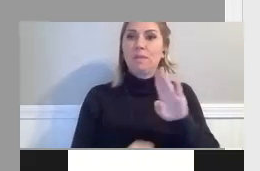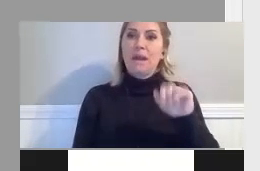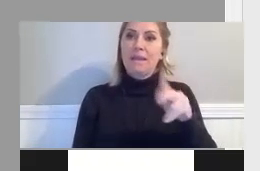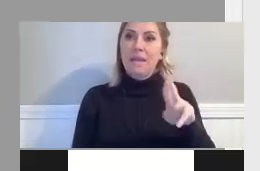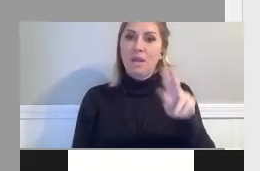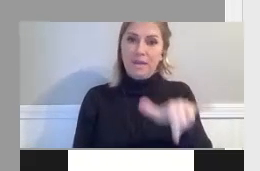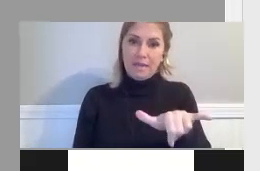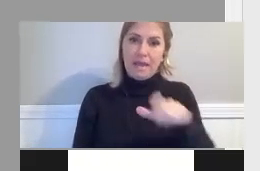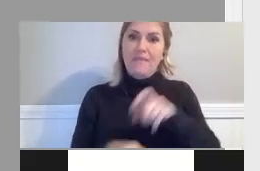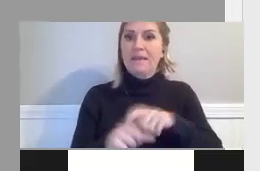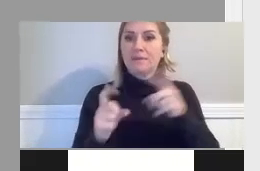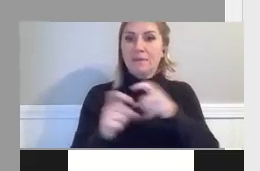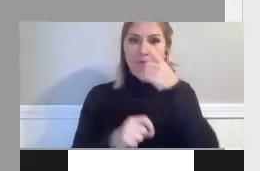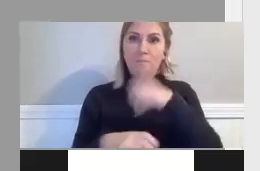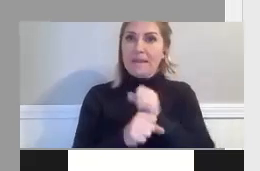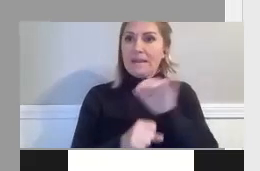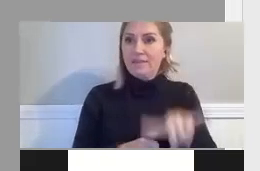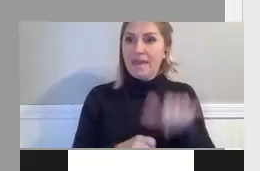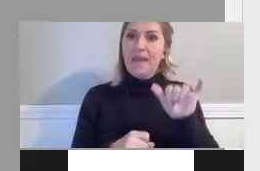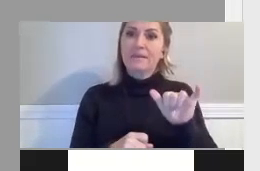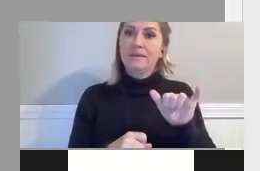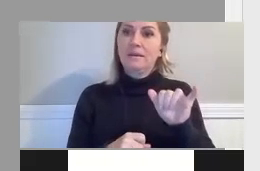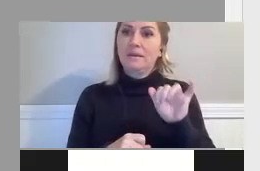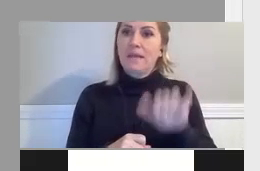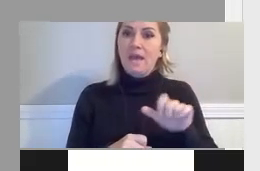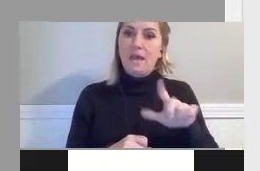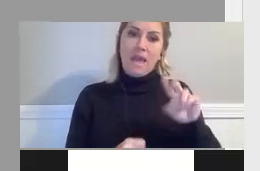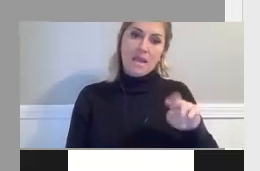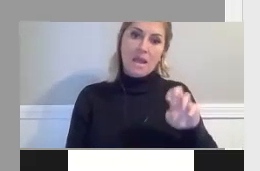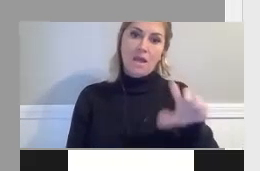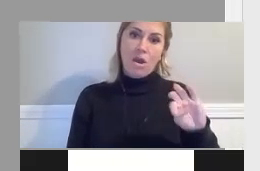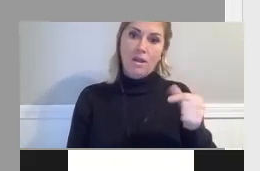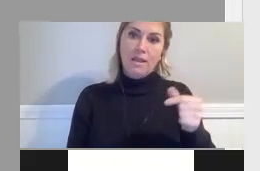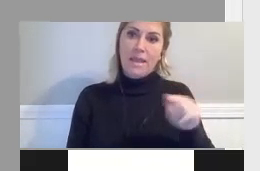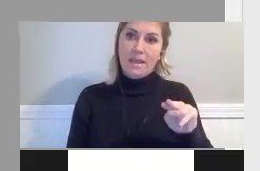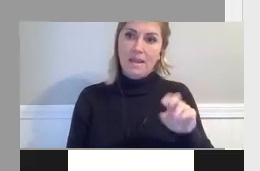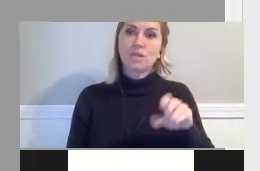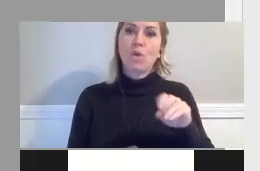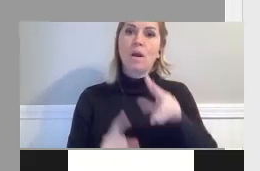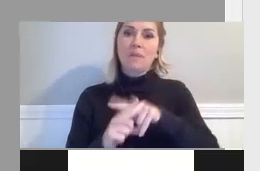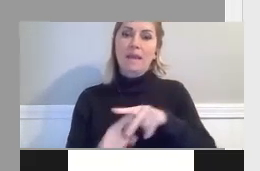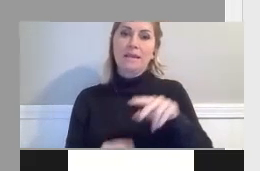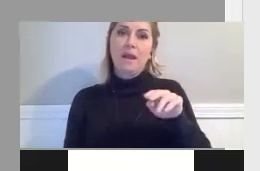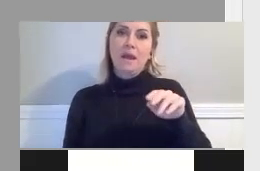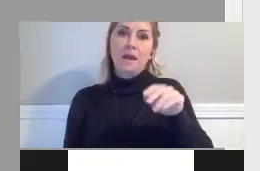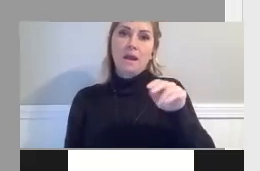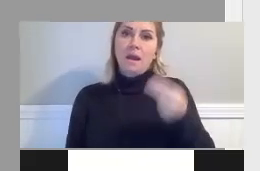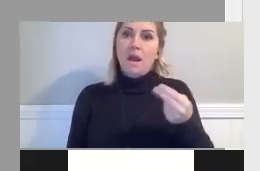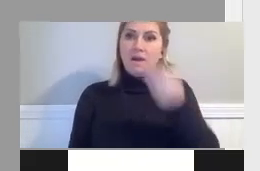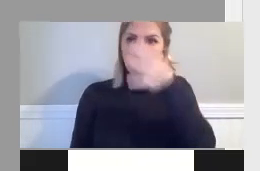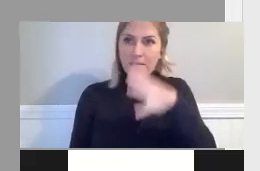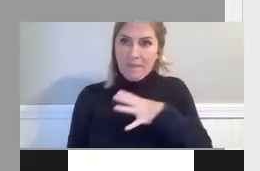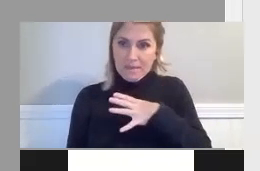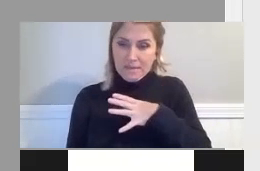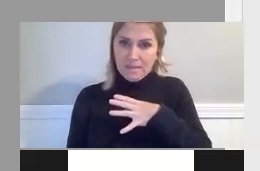time complexity for creating that and manipulating that is n log n. So applying Huffman encoding to compress a particular thing,